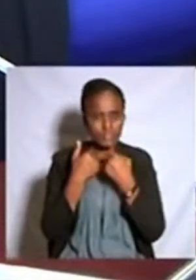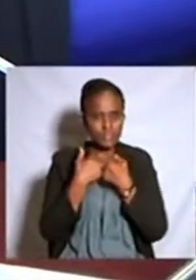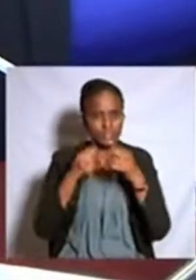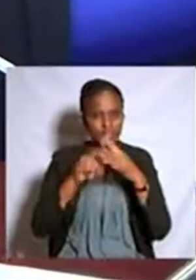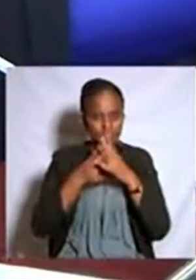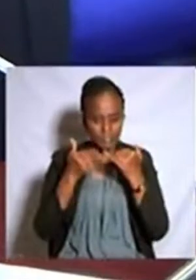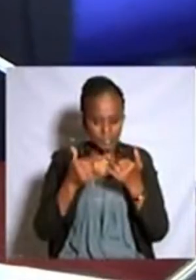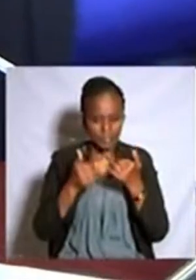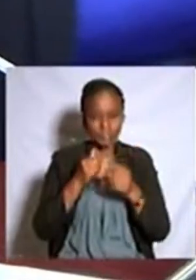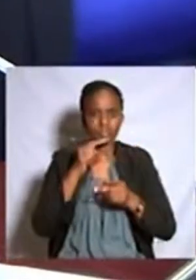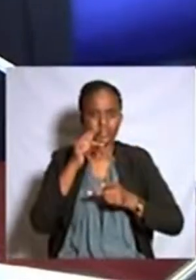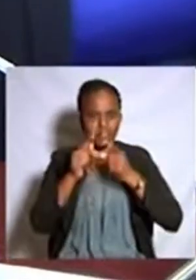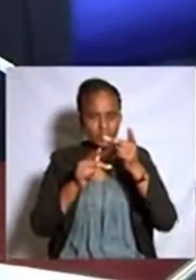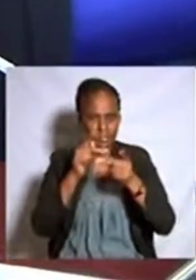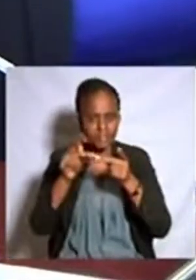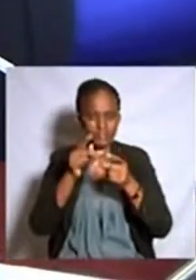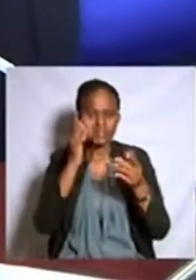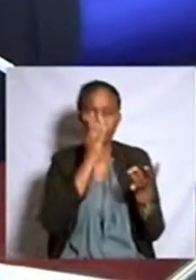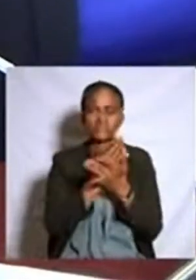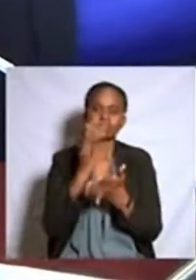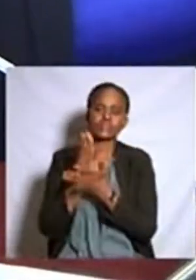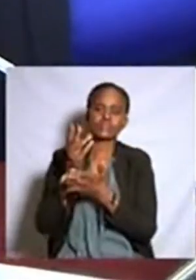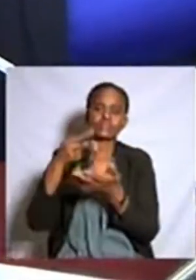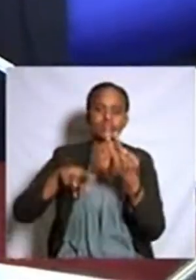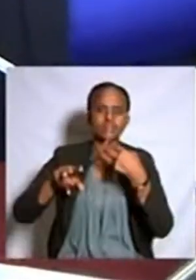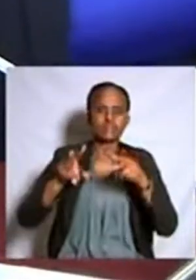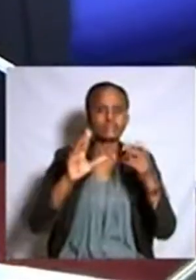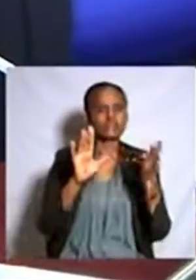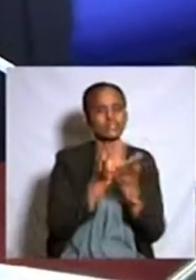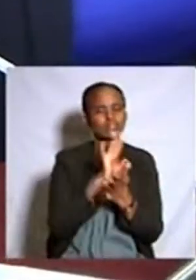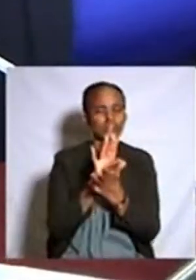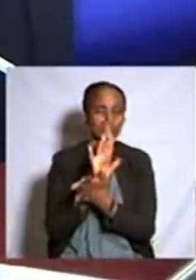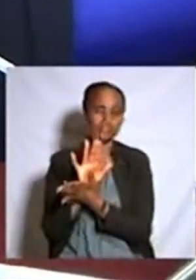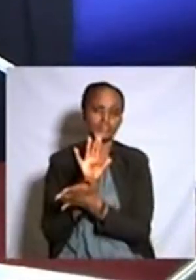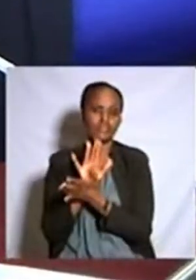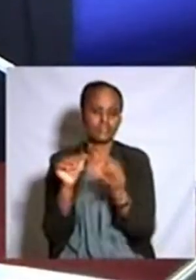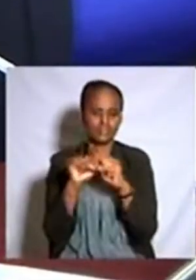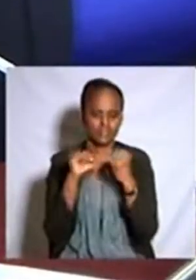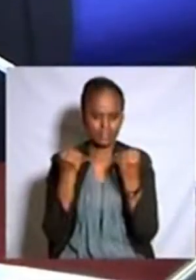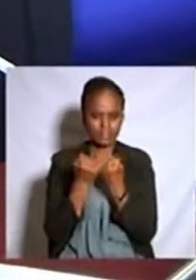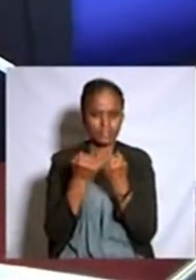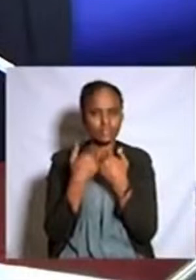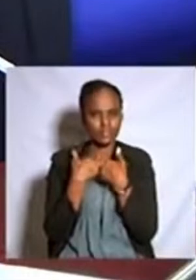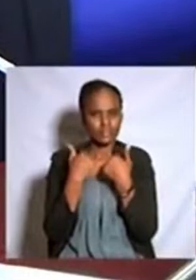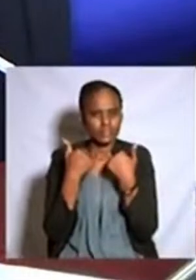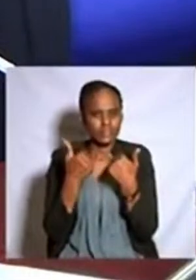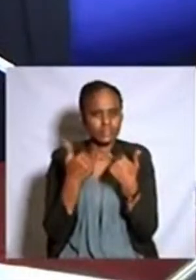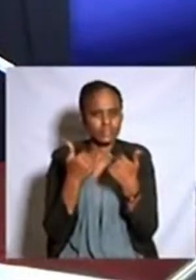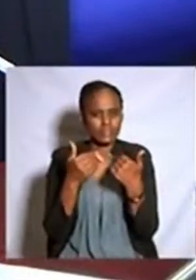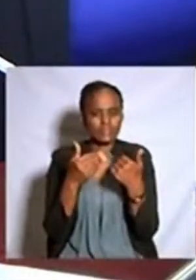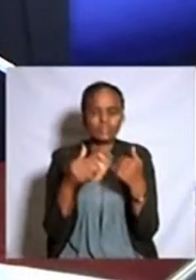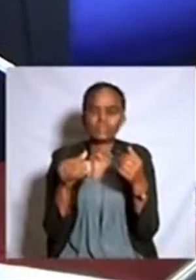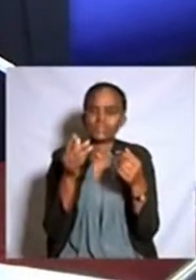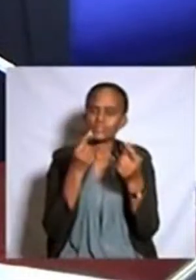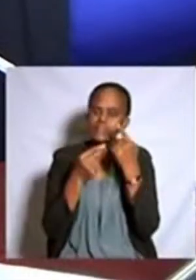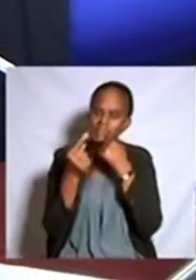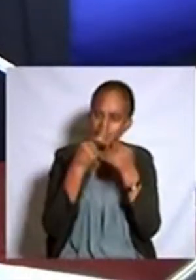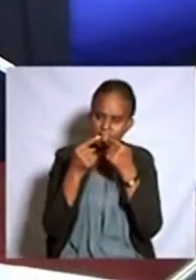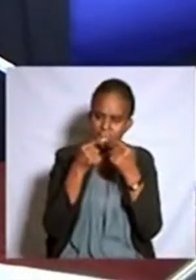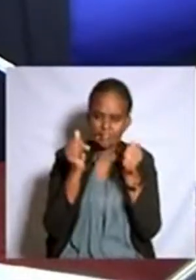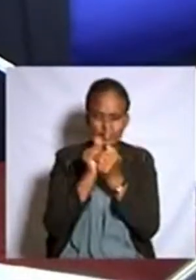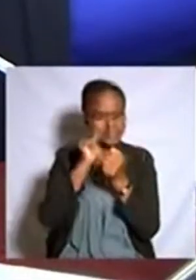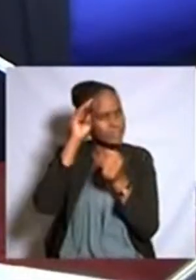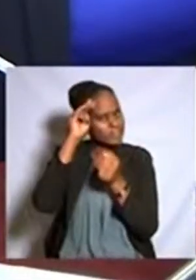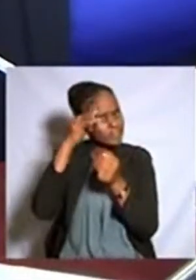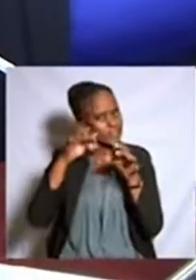process of obtaining duplicated title deeds. The society has been engaging the Ministry of Lands